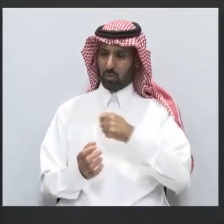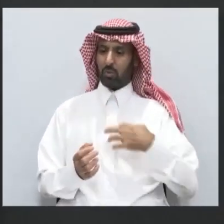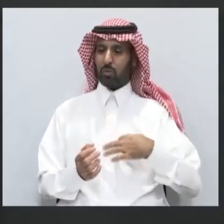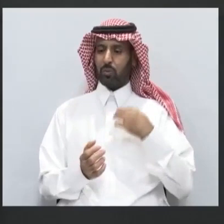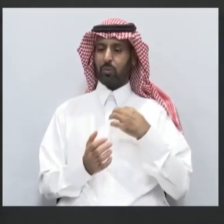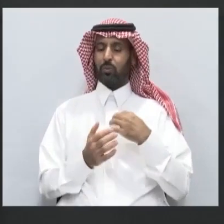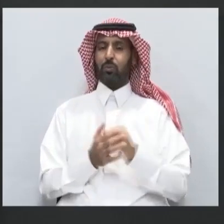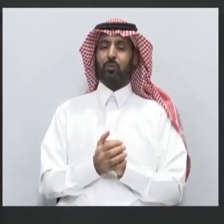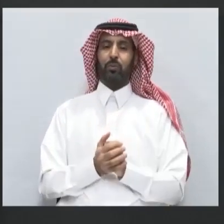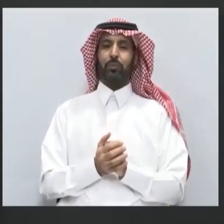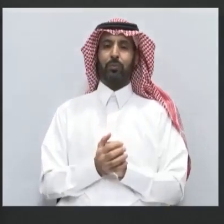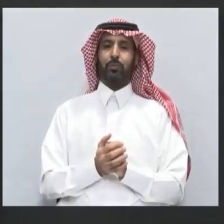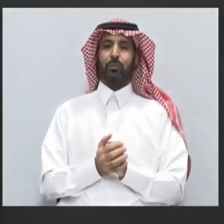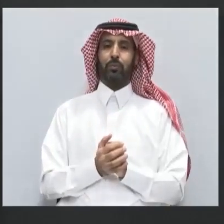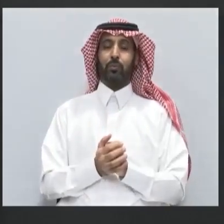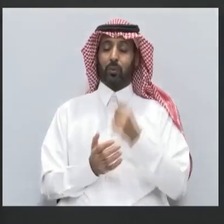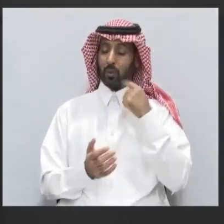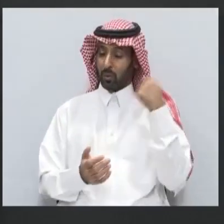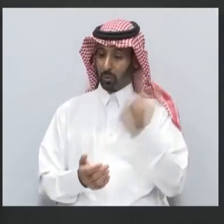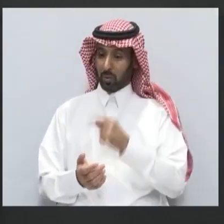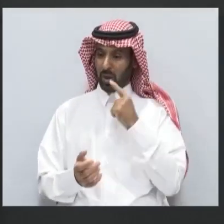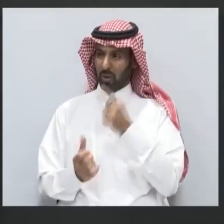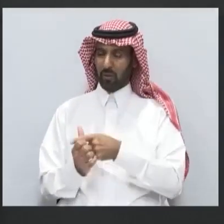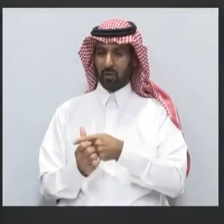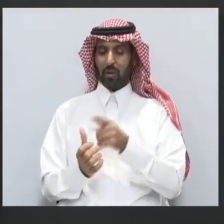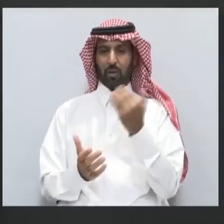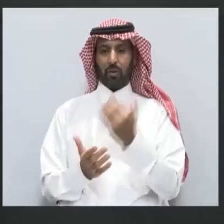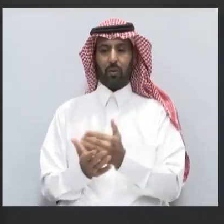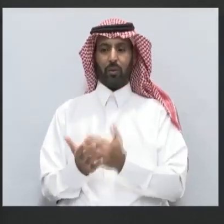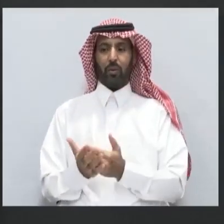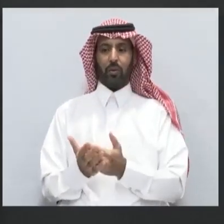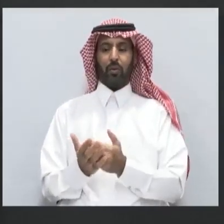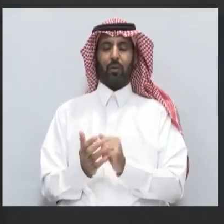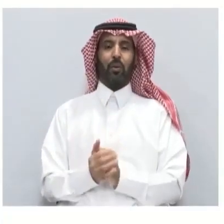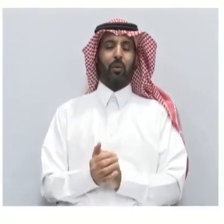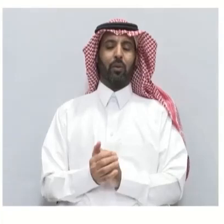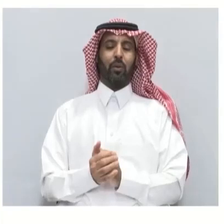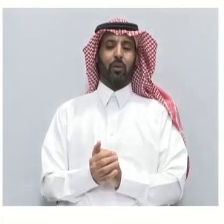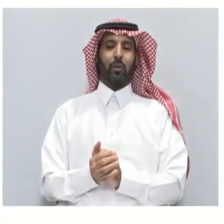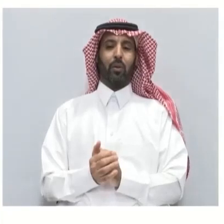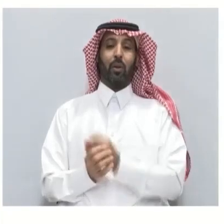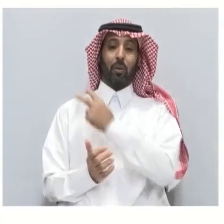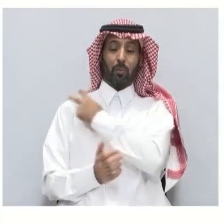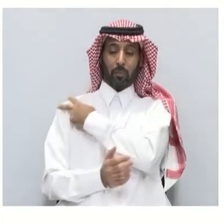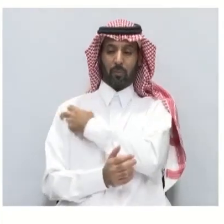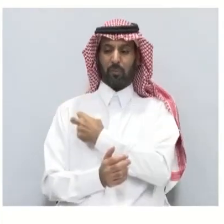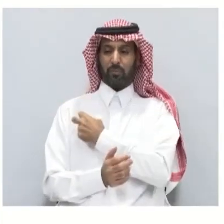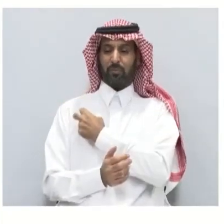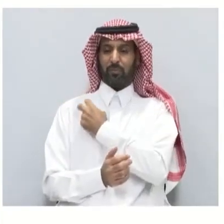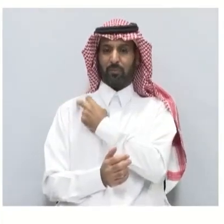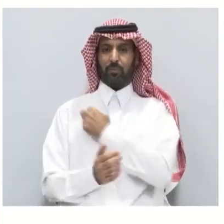law, and you will be punished if you do it. Police, of course, police